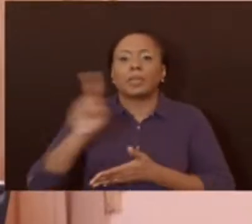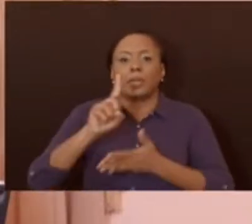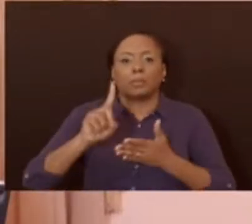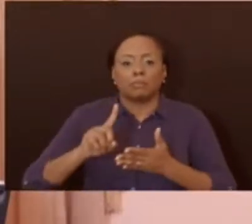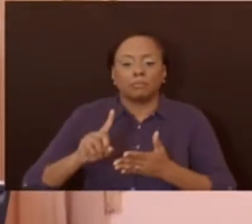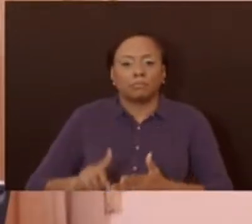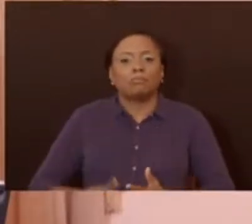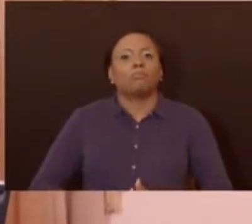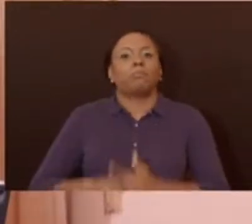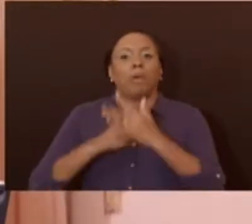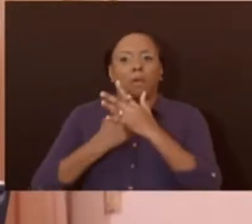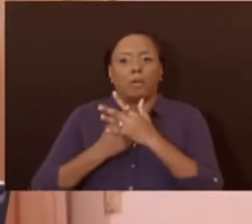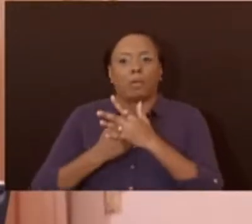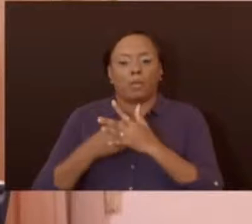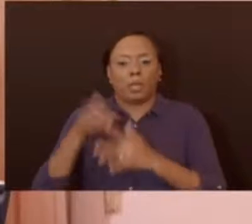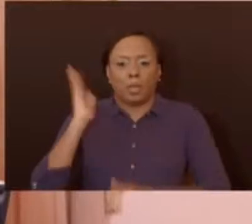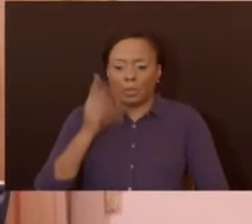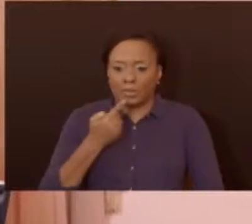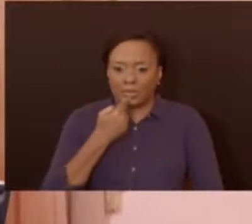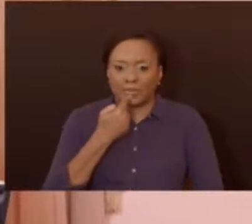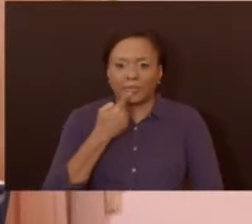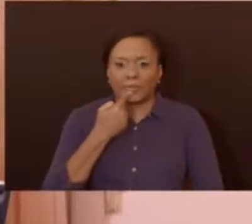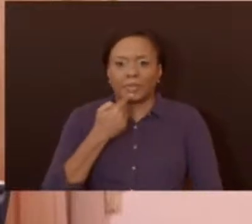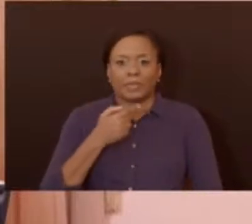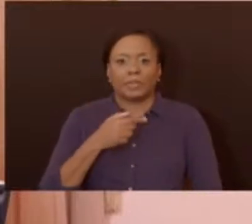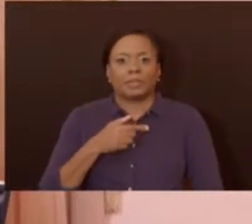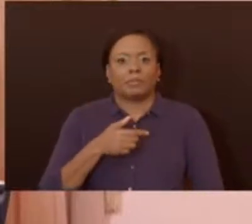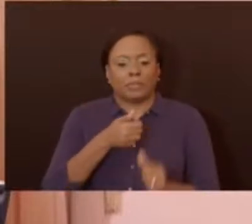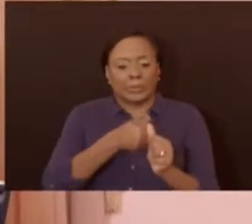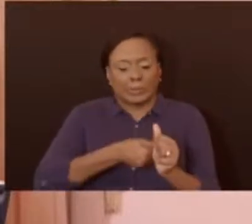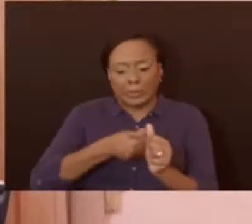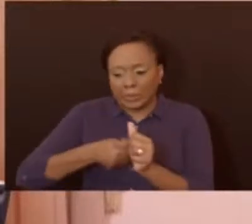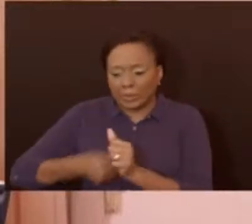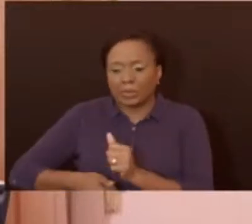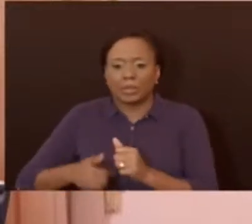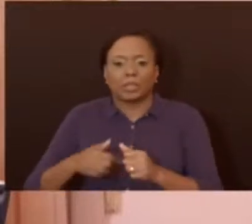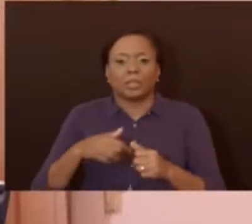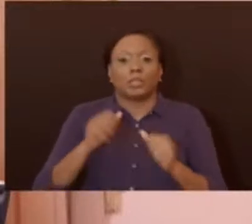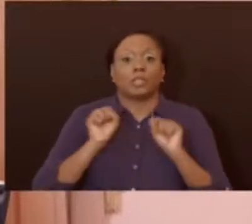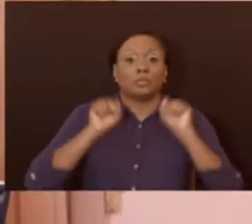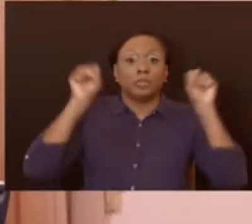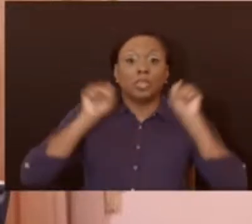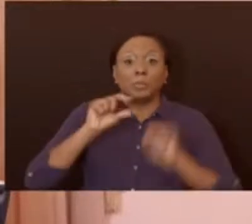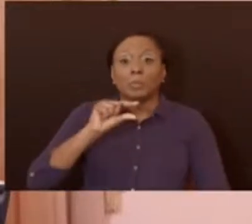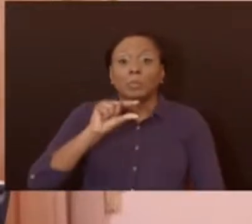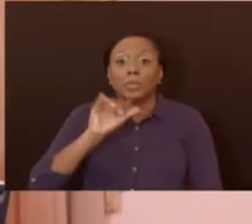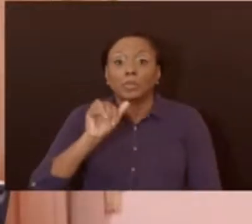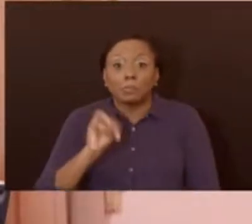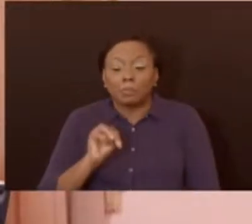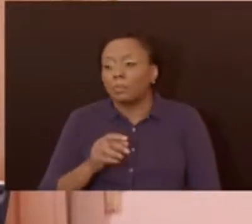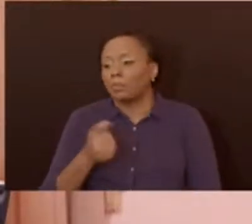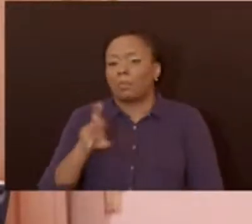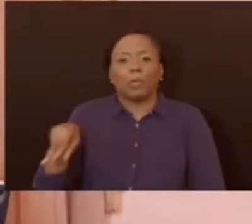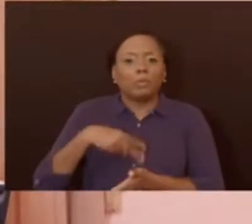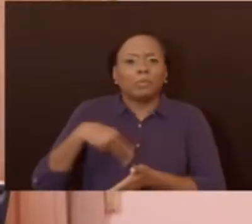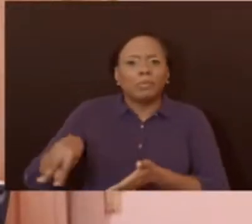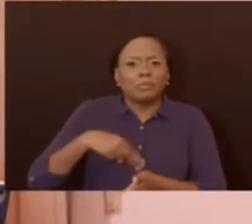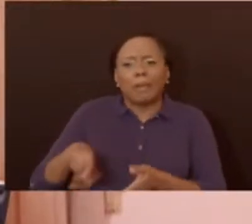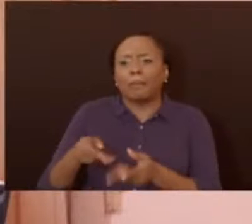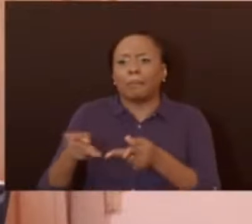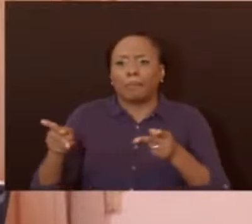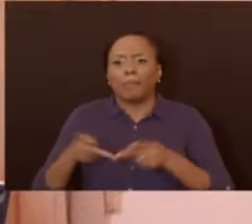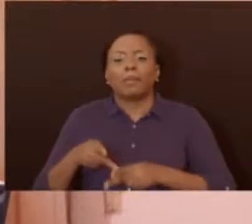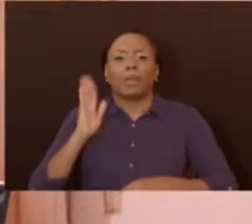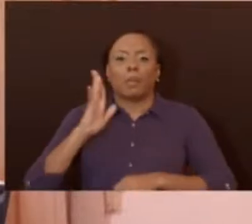say for each specific entity, whether it's a gym or a dance studio, these are the protocols that are going to